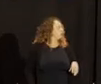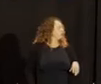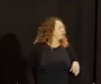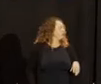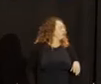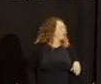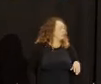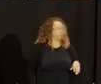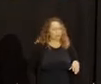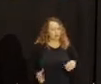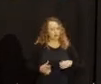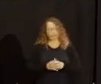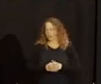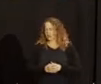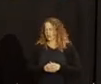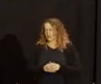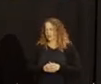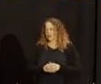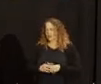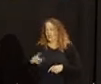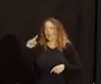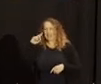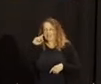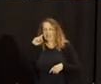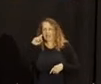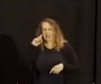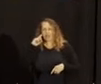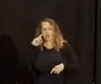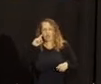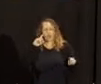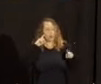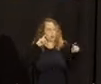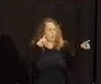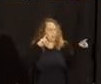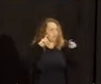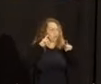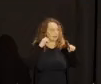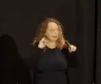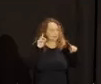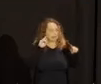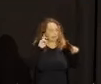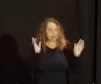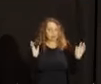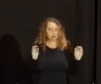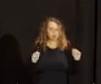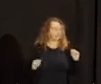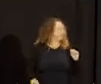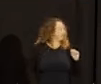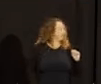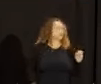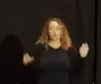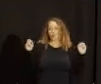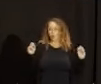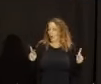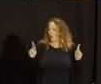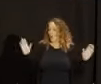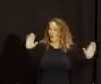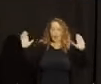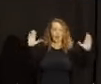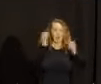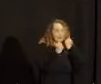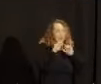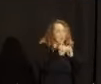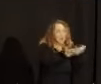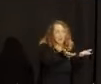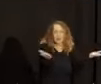So I think they're still working on the sound there in the back. One moment. Yep, try now. All right. So hi, everyone. How